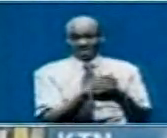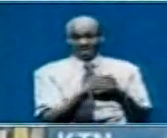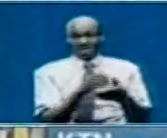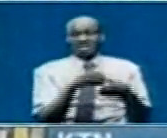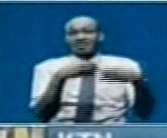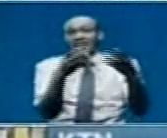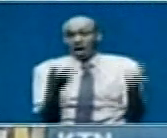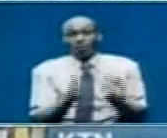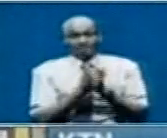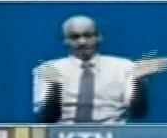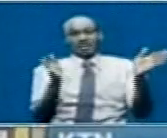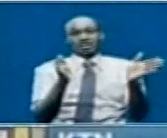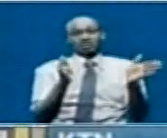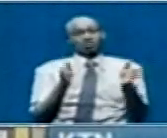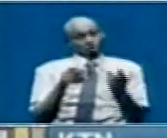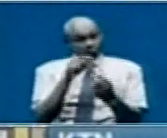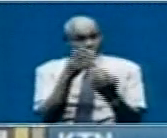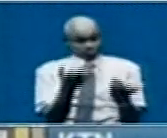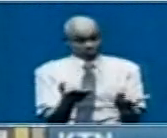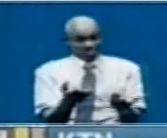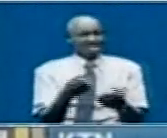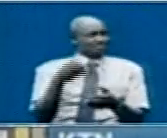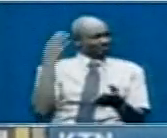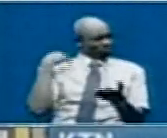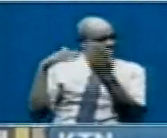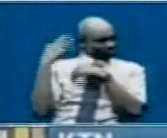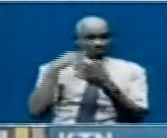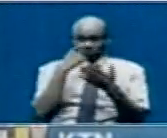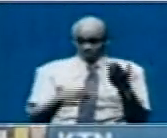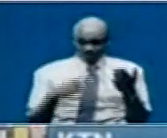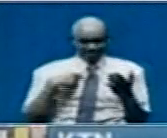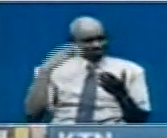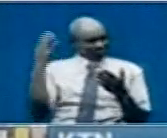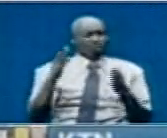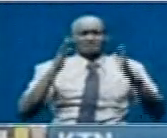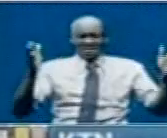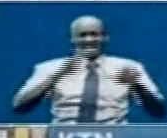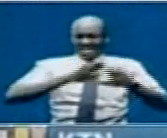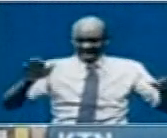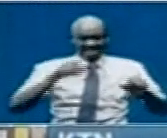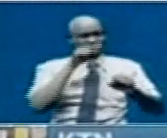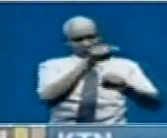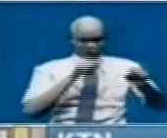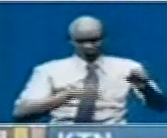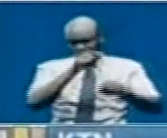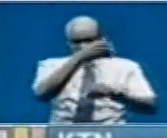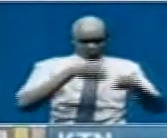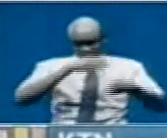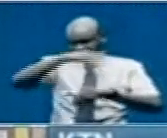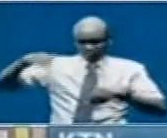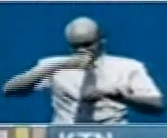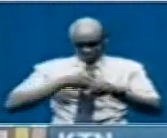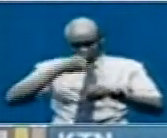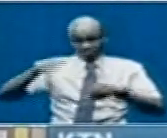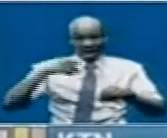allocated through a public auction. In the recent past, there have been cases where huge chunks of land have been subdivided and sold to unsuspecting members